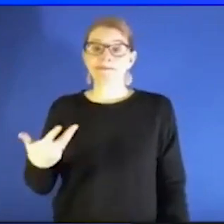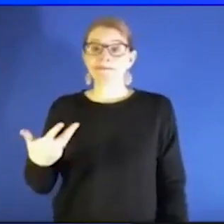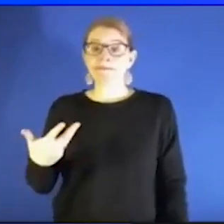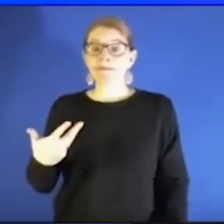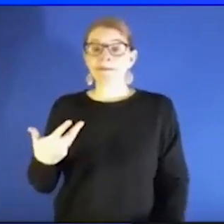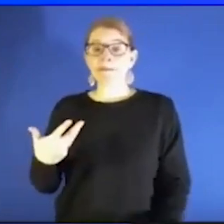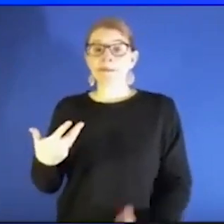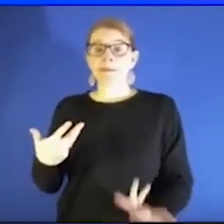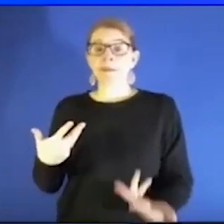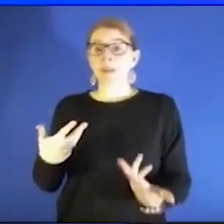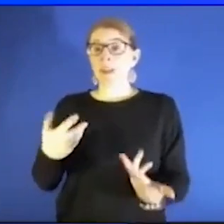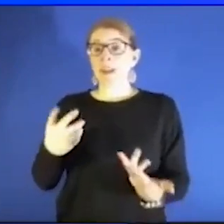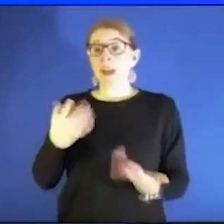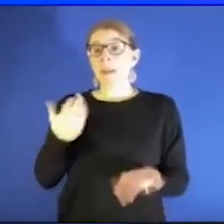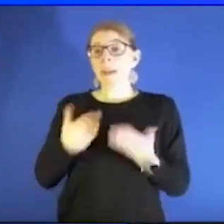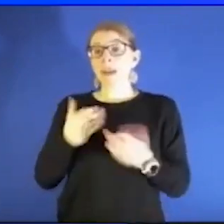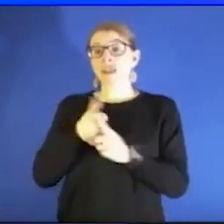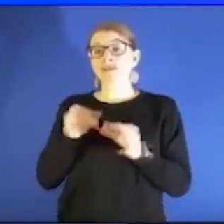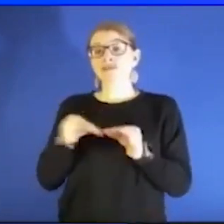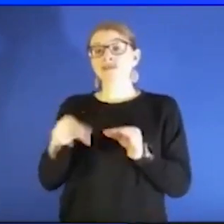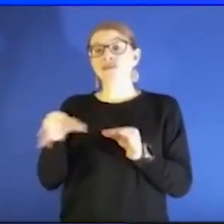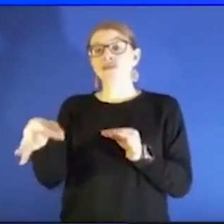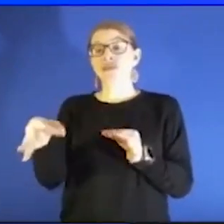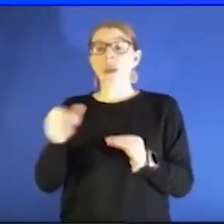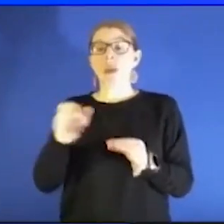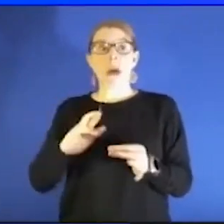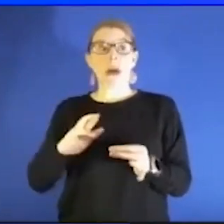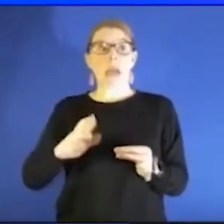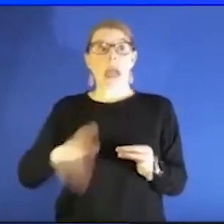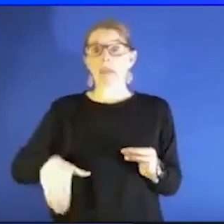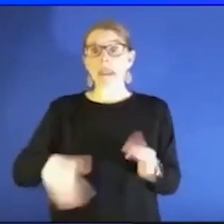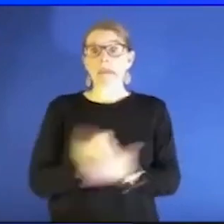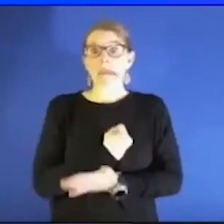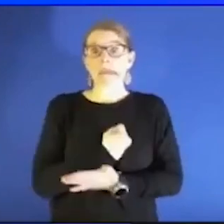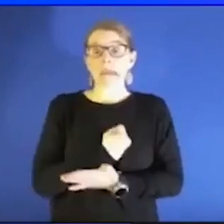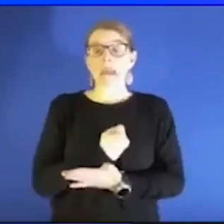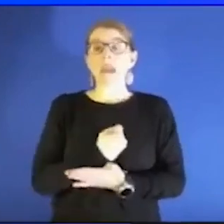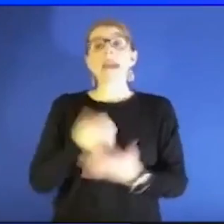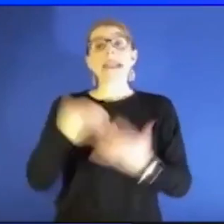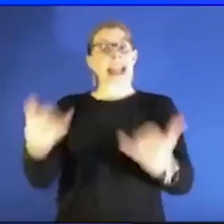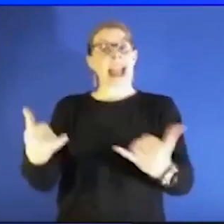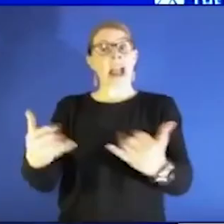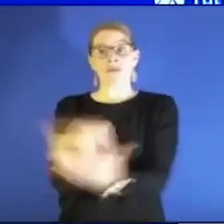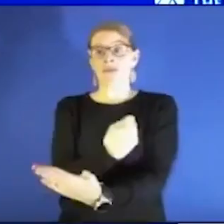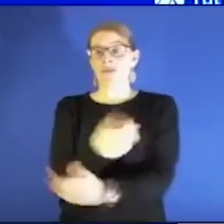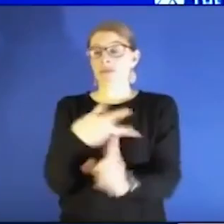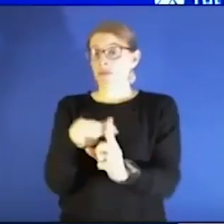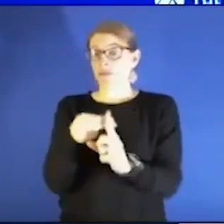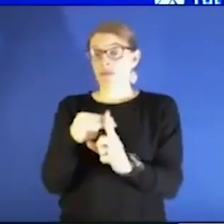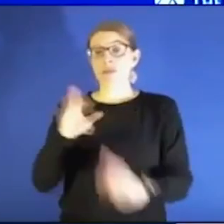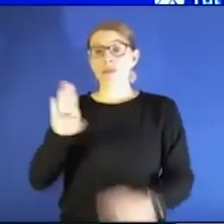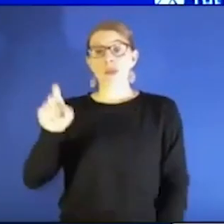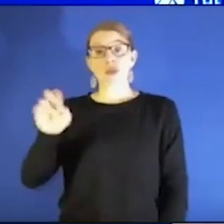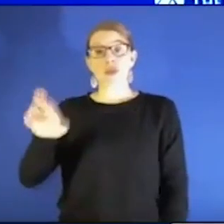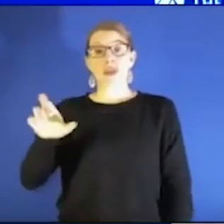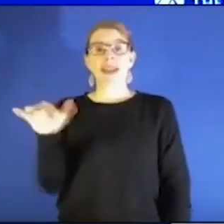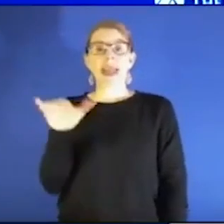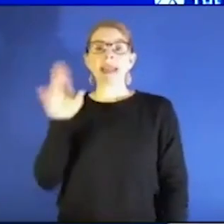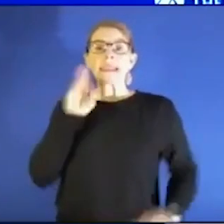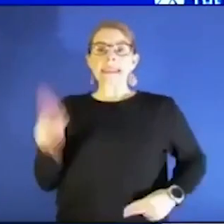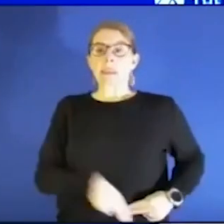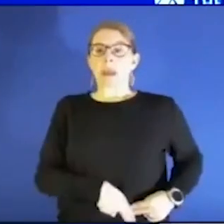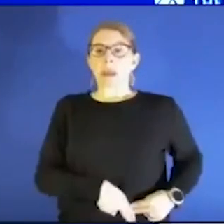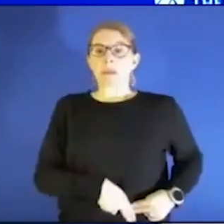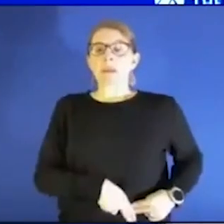haven't got around to it. But man, this is the time, I would say. Yeah, I would completely agree. Again, it's like a seatbelt. A seatbelt